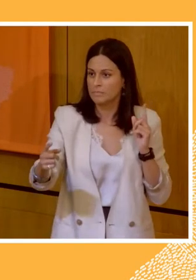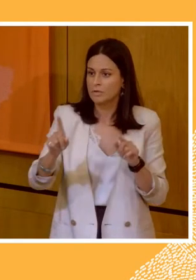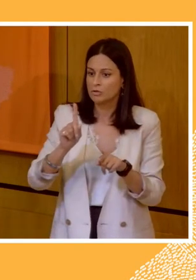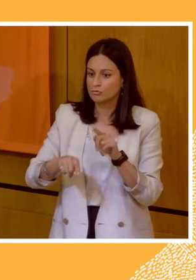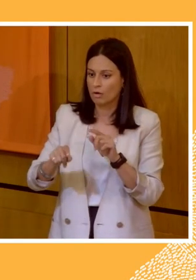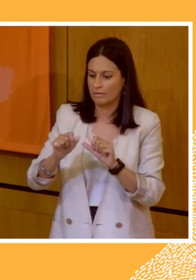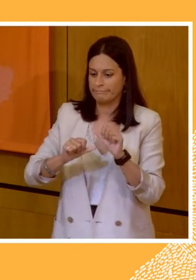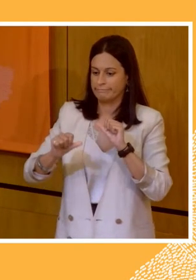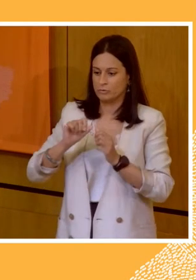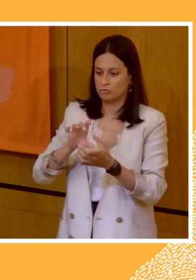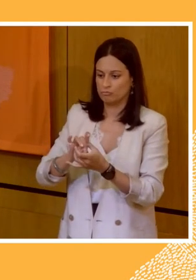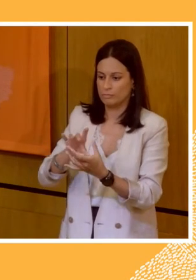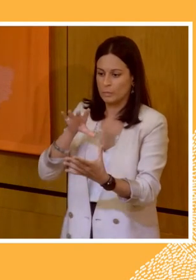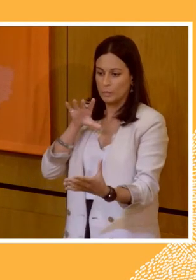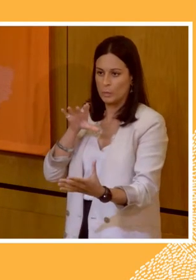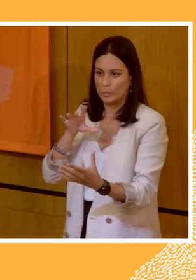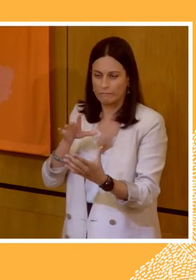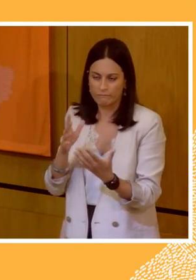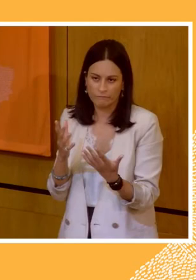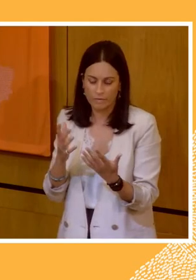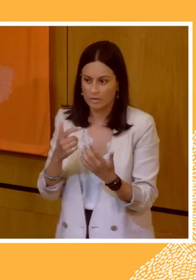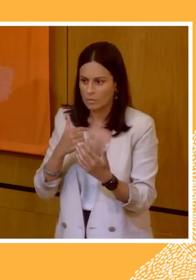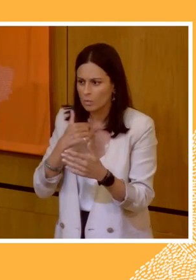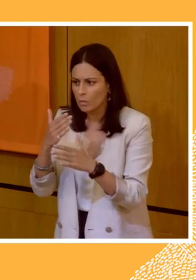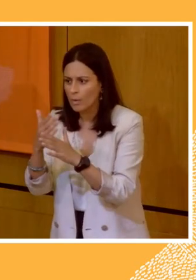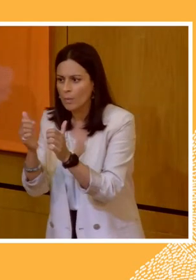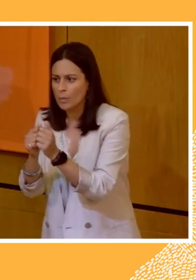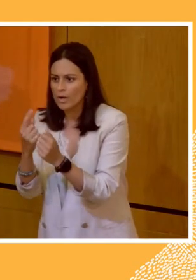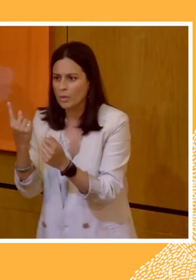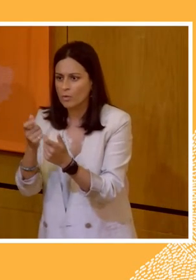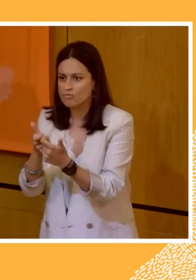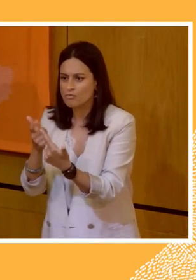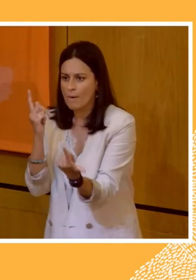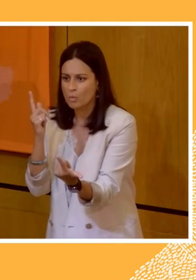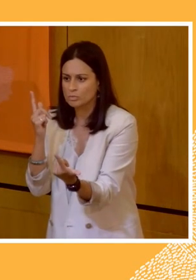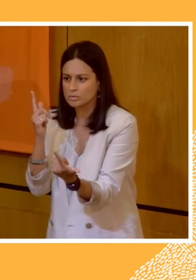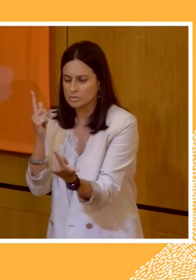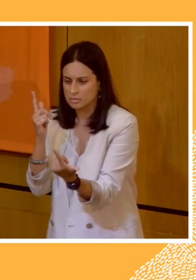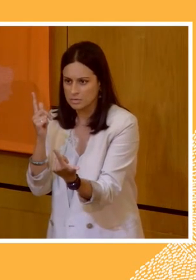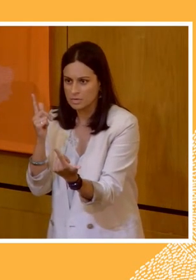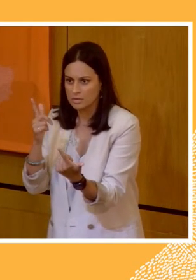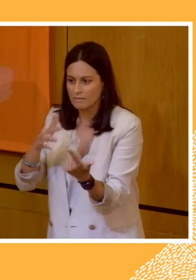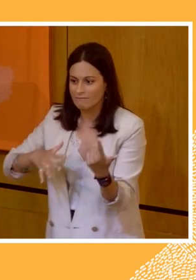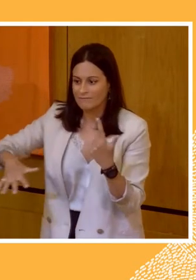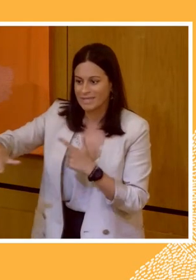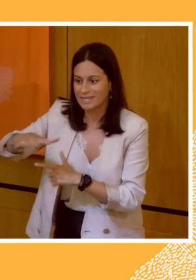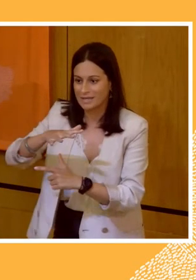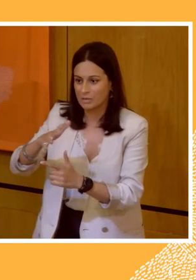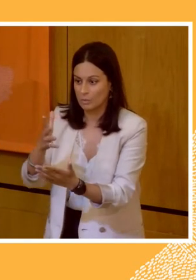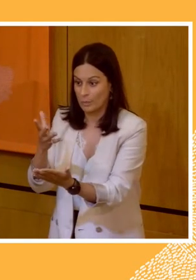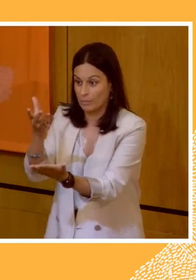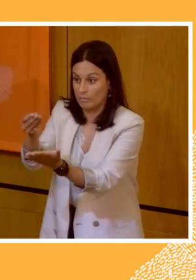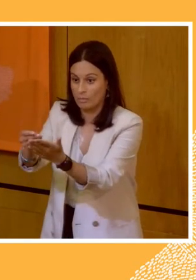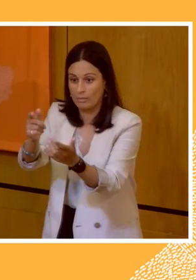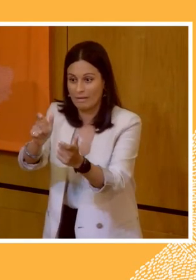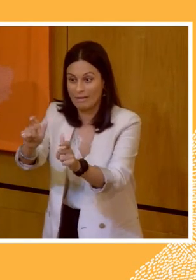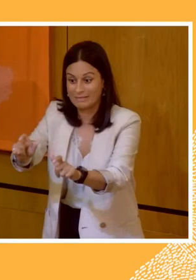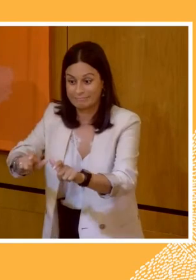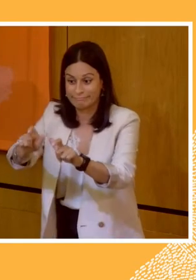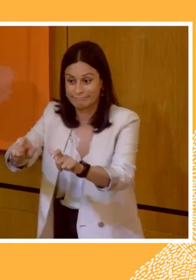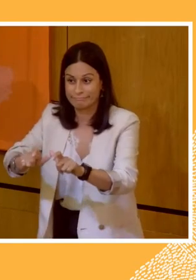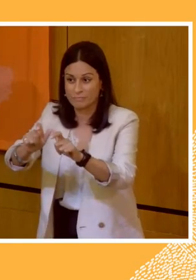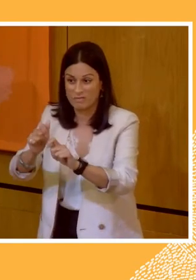remove ourselves from the space as much as possible. So we work a lot with remote field recorders that we can leave in locations for very long periods of time.